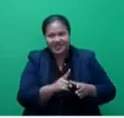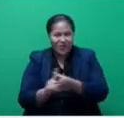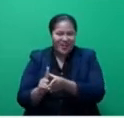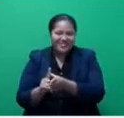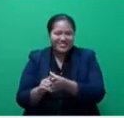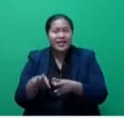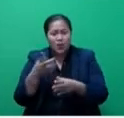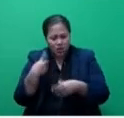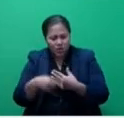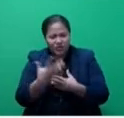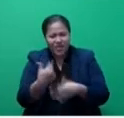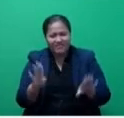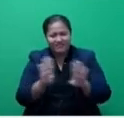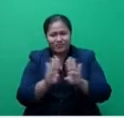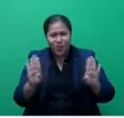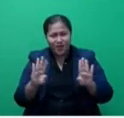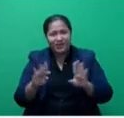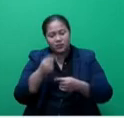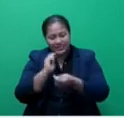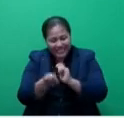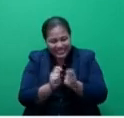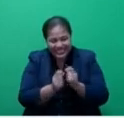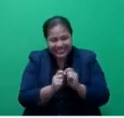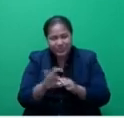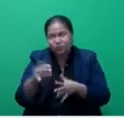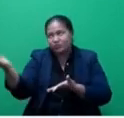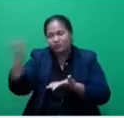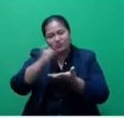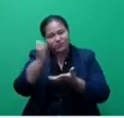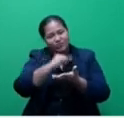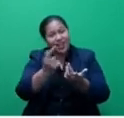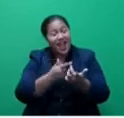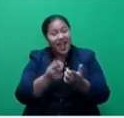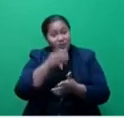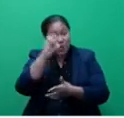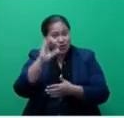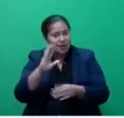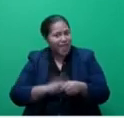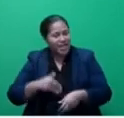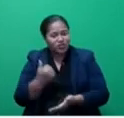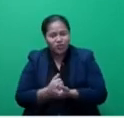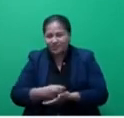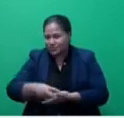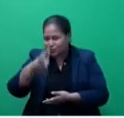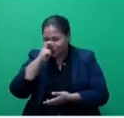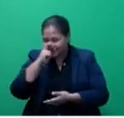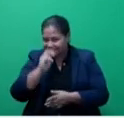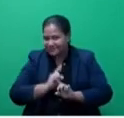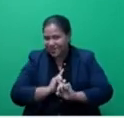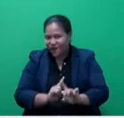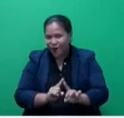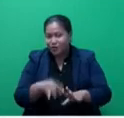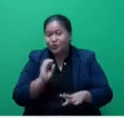border cases and begs the question of the credibility testing from other countries. Ensure that strict protocols are followed by those in the front line to minimize